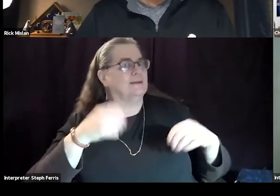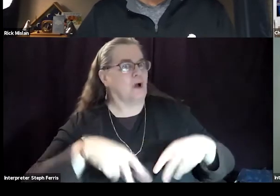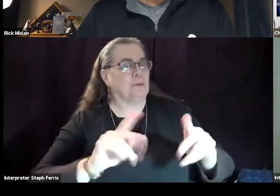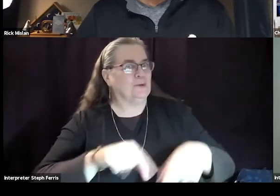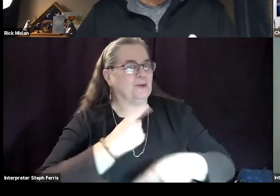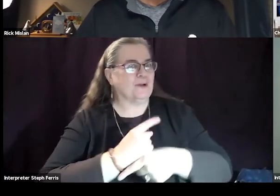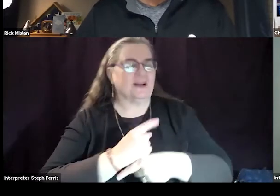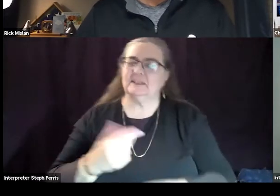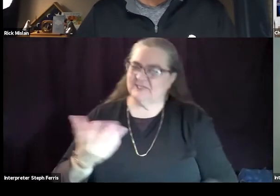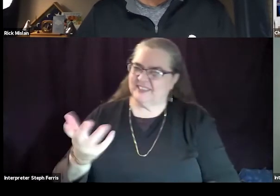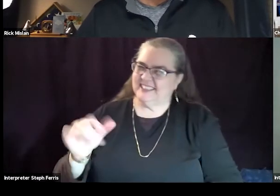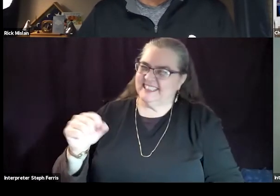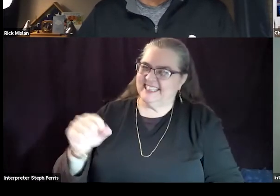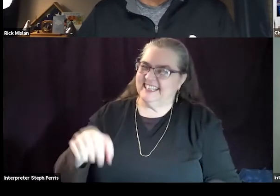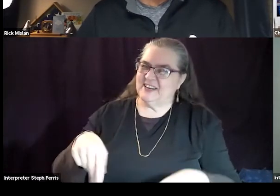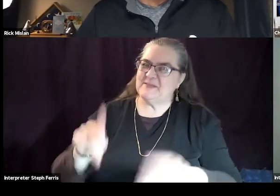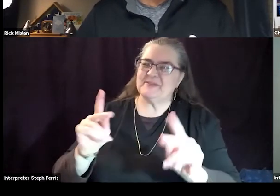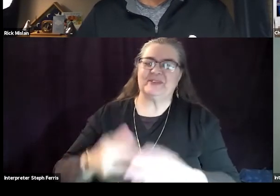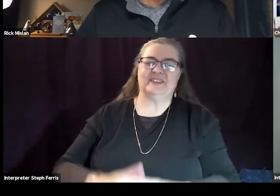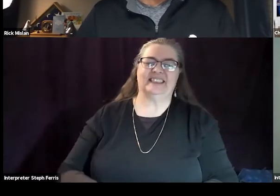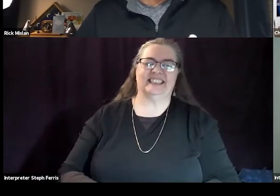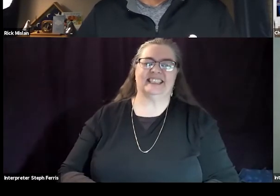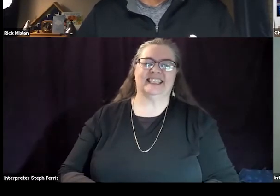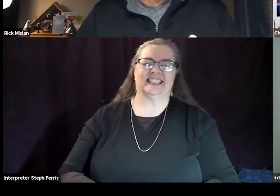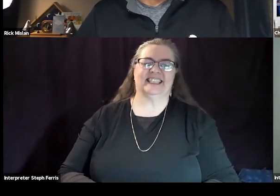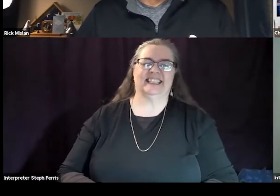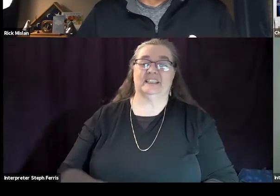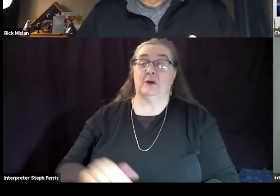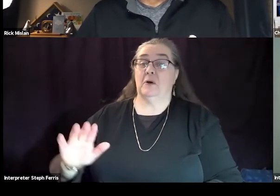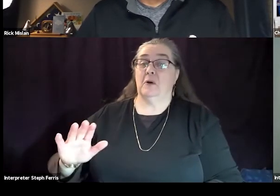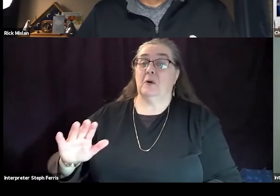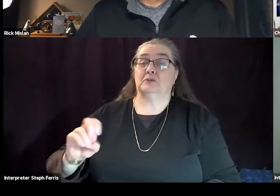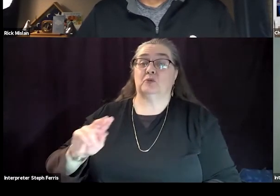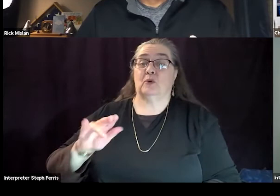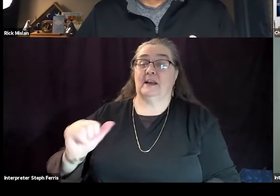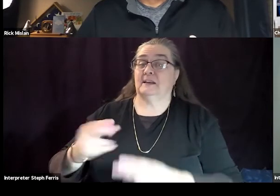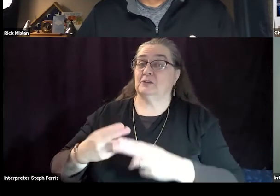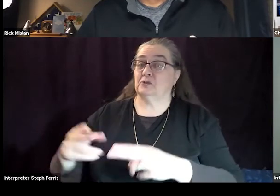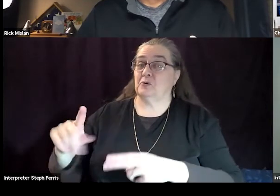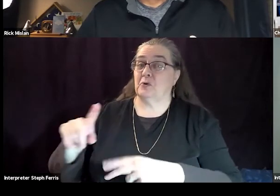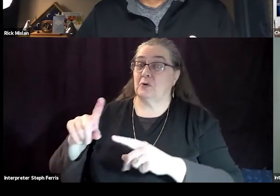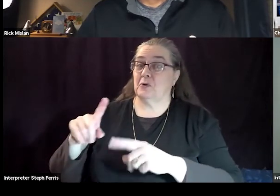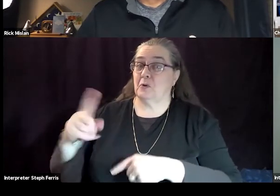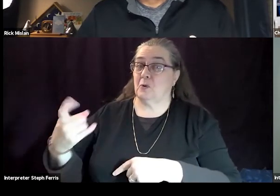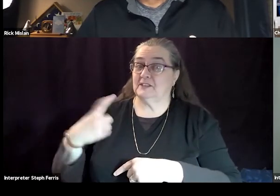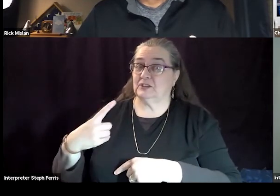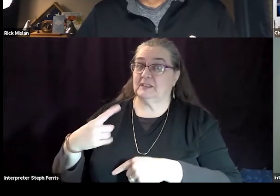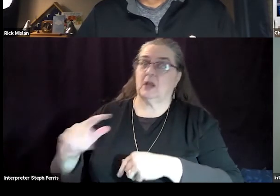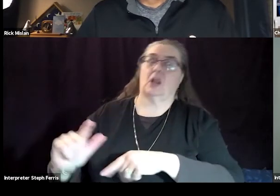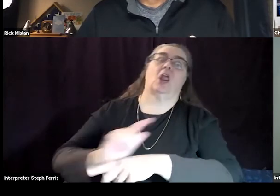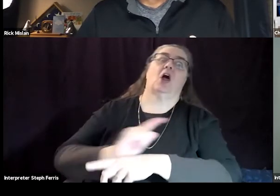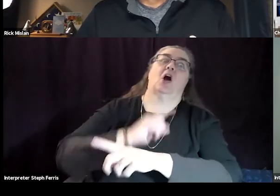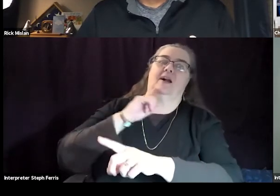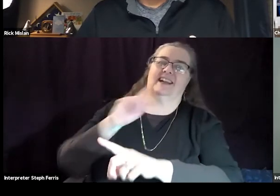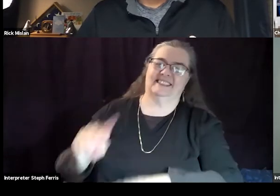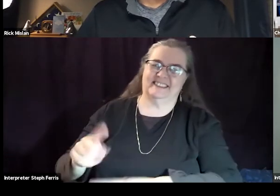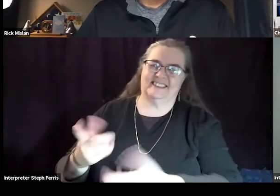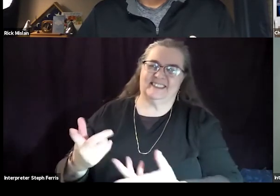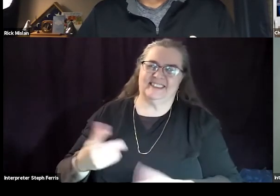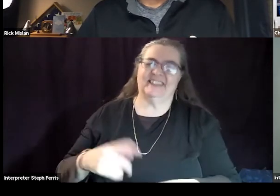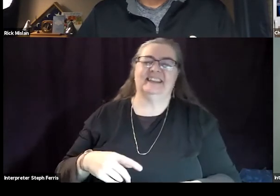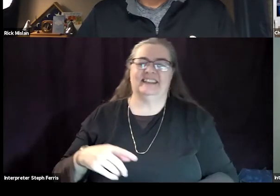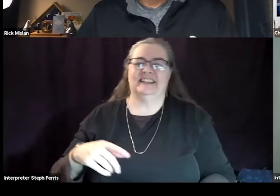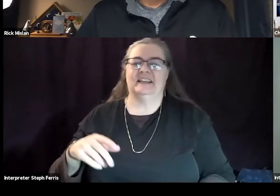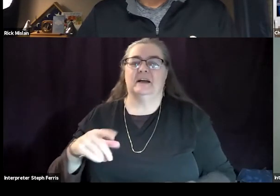So I think this extraordinarily long-winded answer to Sonia is you need to